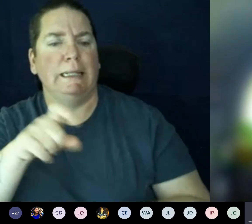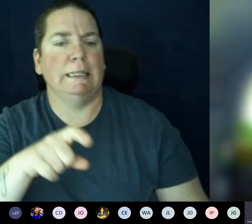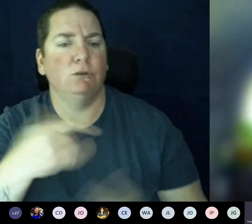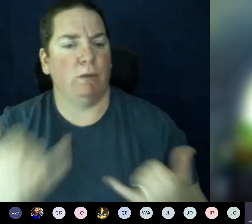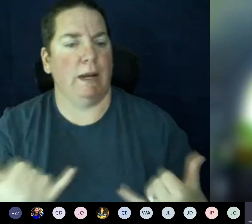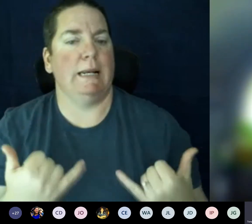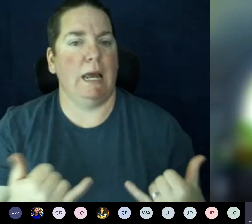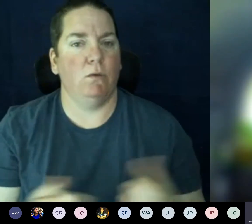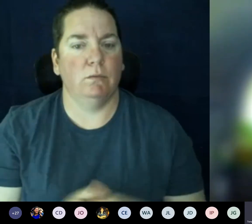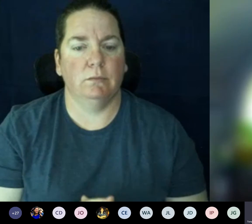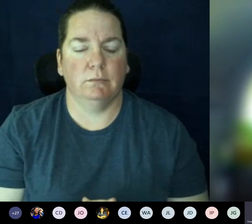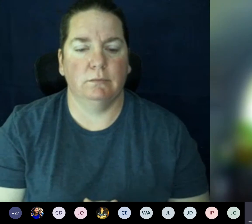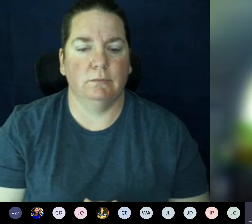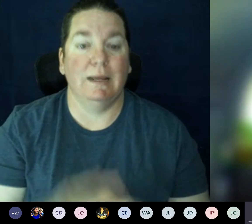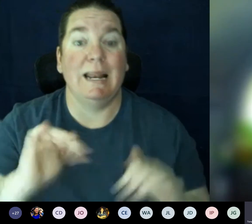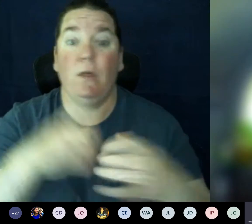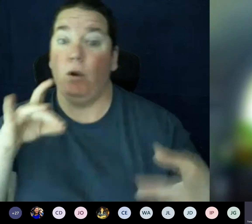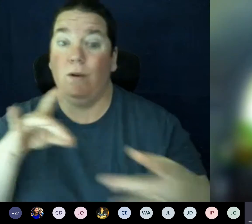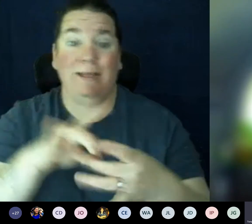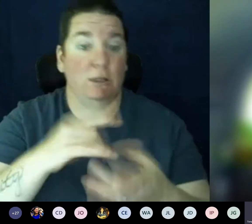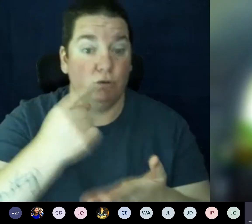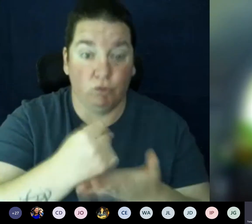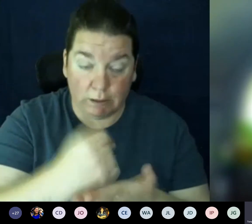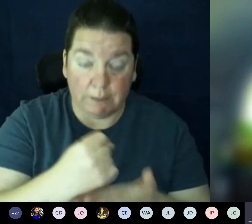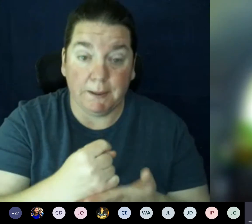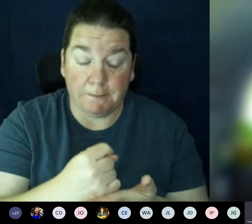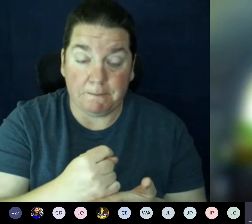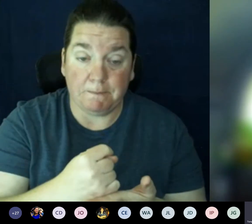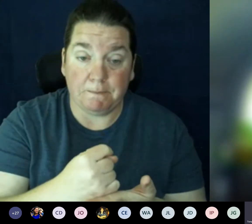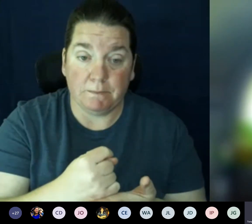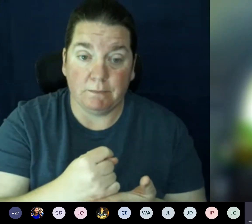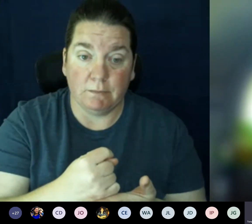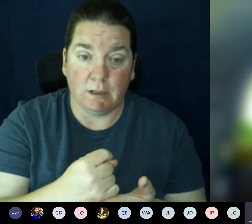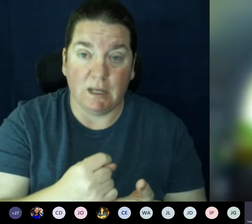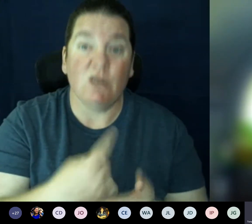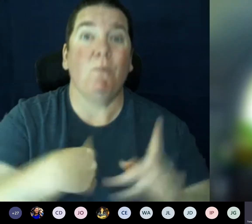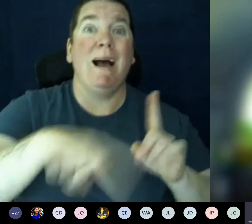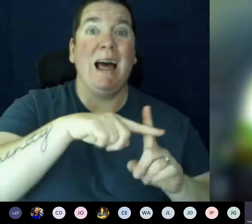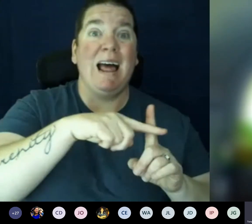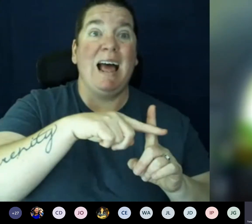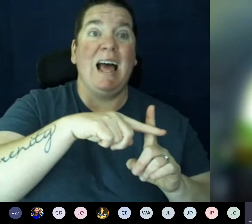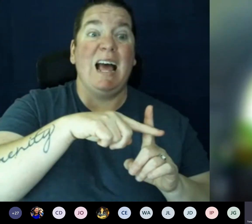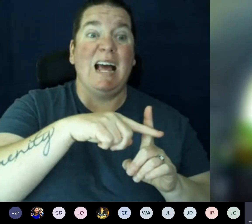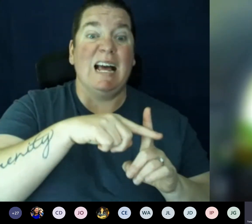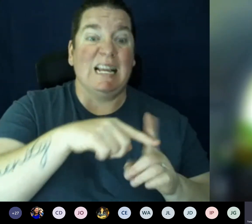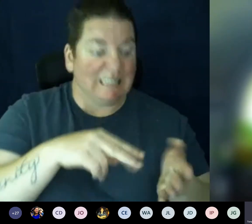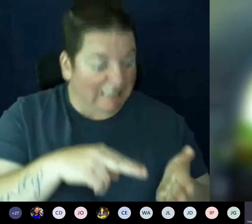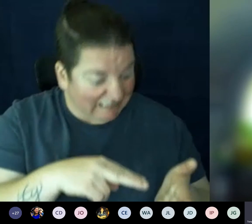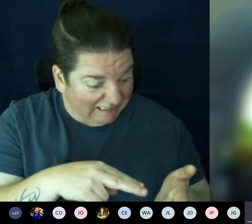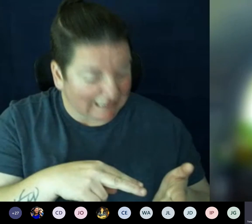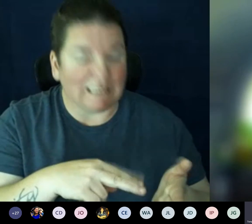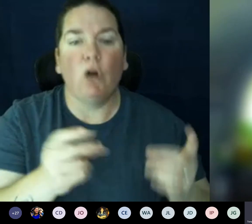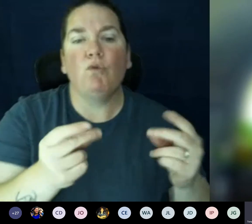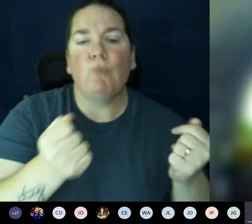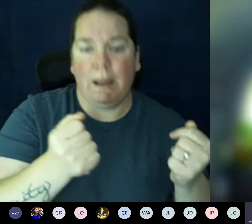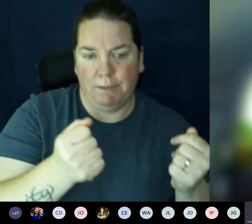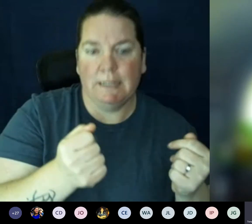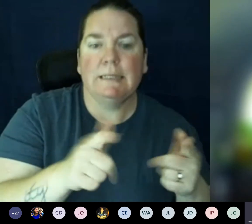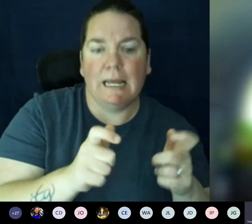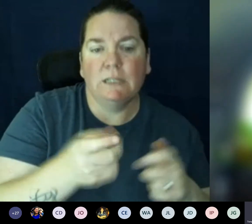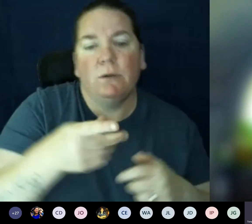that relates to treatment, you can have that positive test result on either a rapid test or a PCR